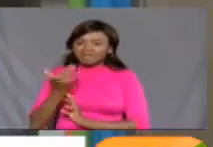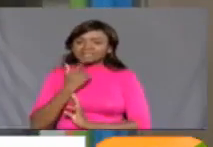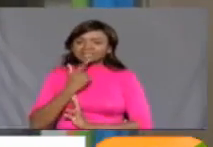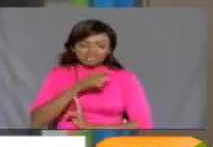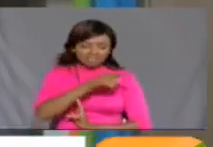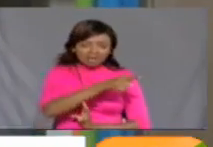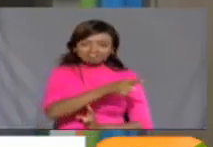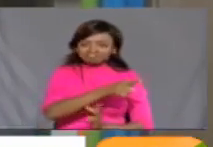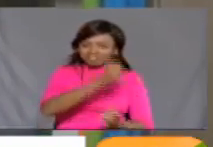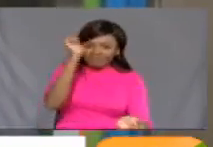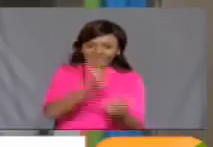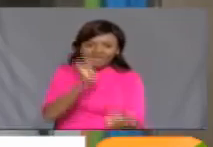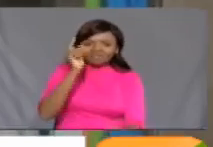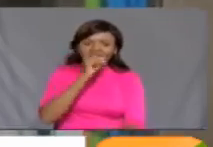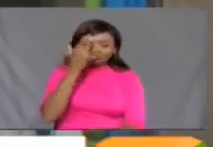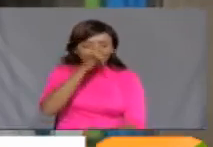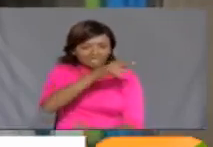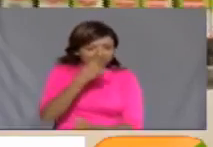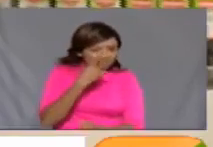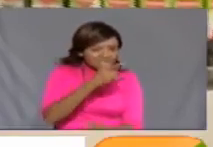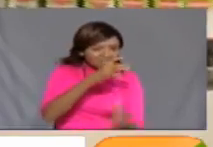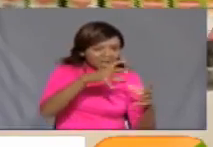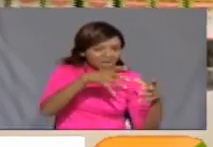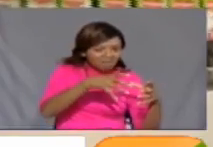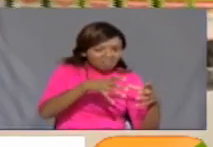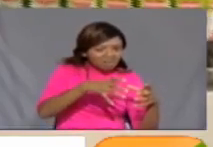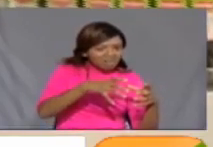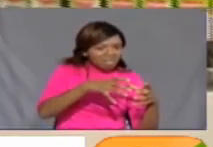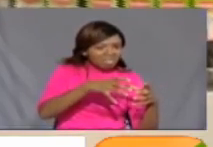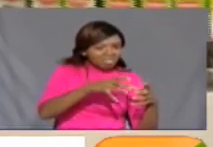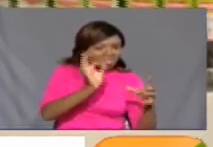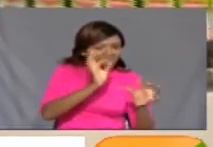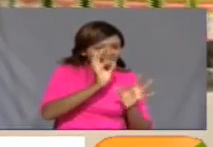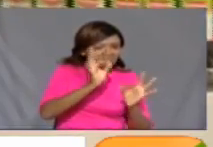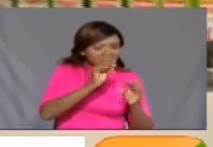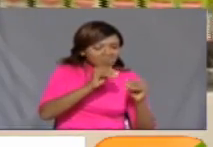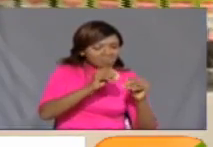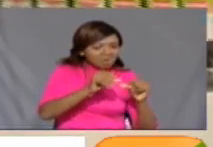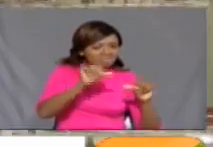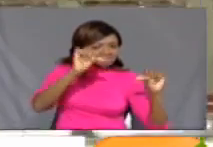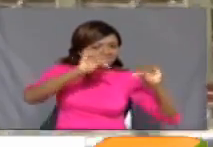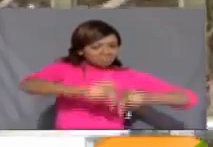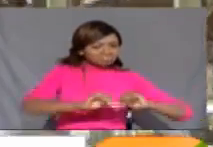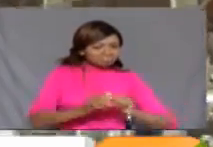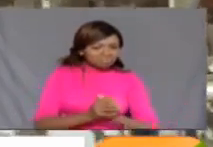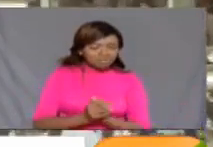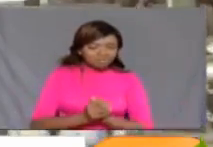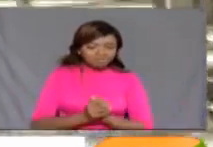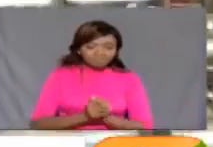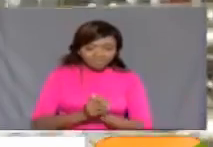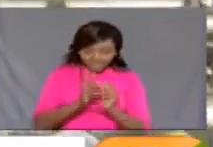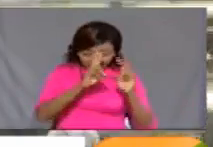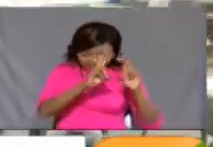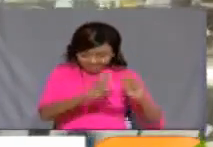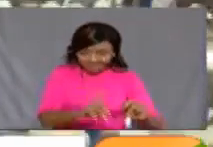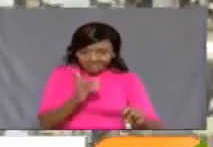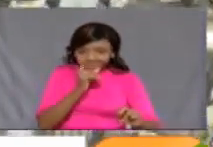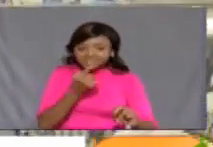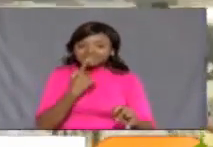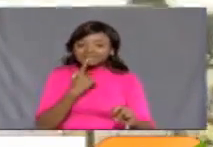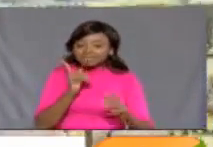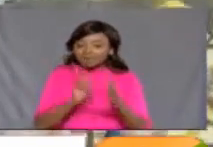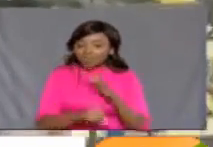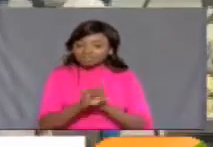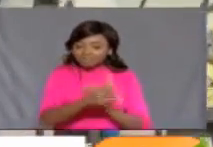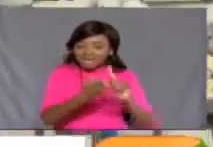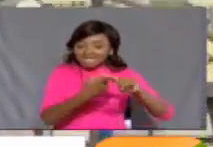776,000 shillings after discovering that the company has misrepresented facts about its product. According to investigations by the regulator, the actual